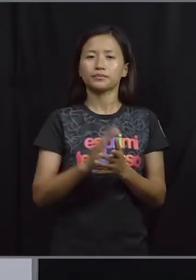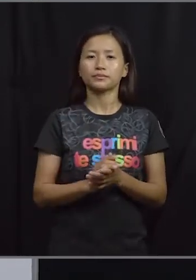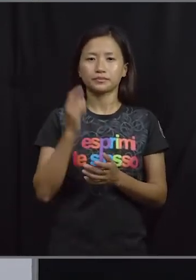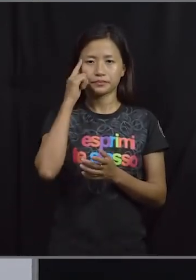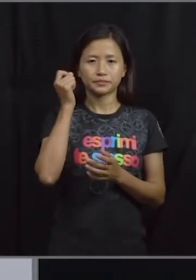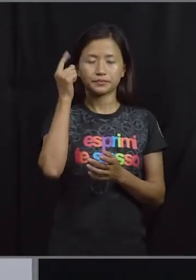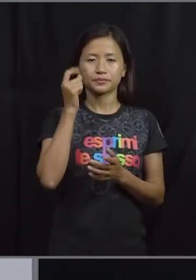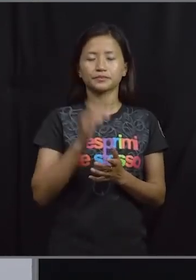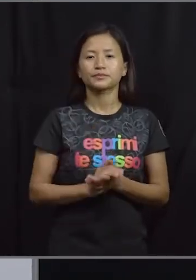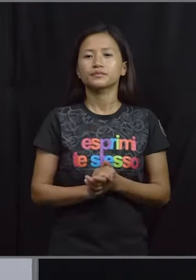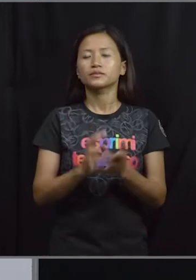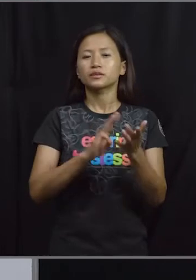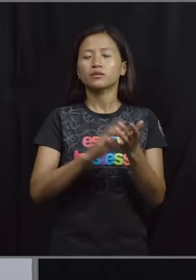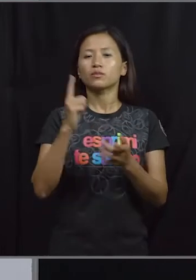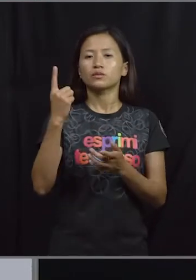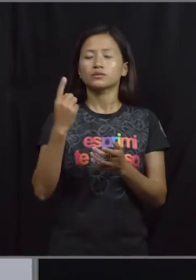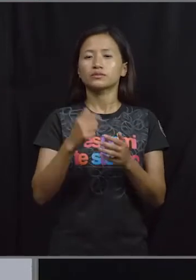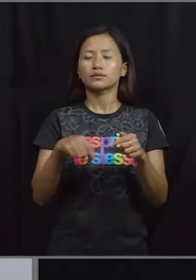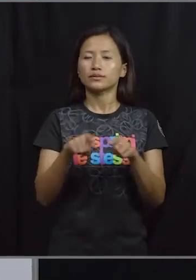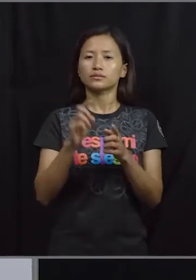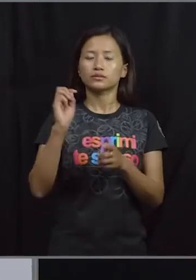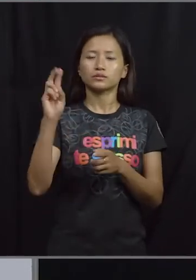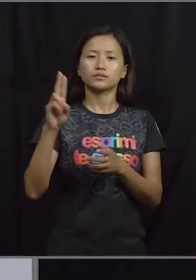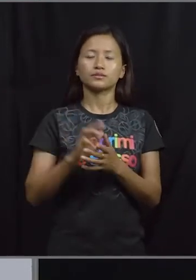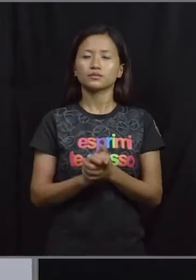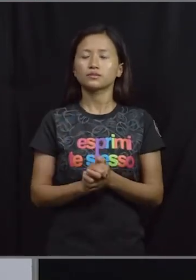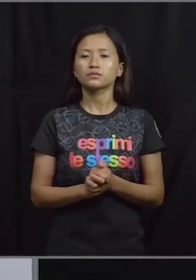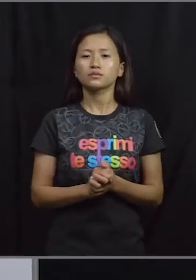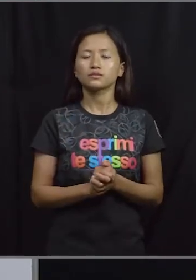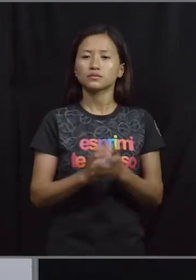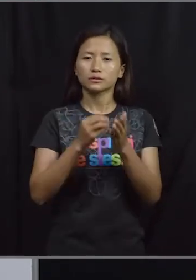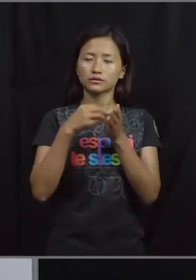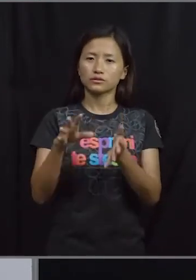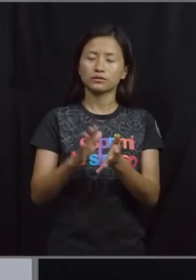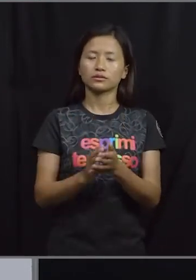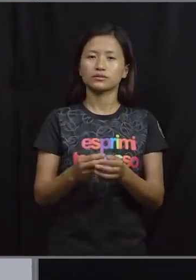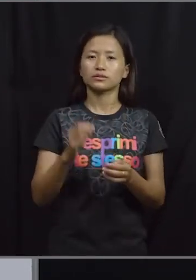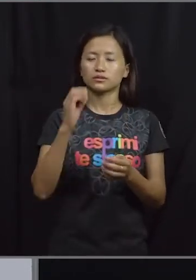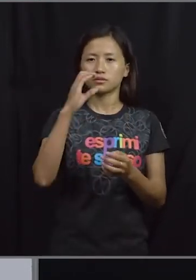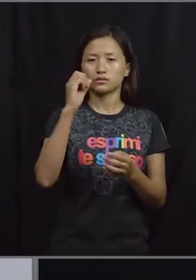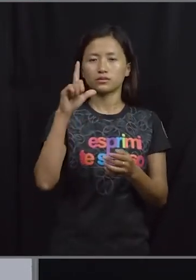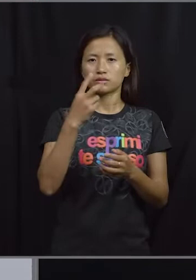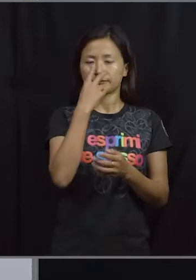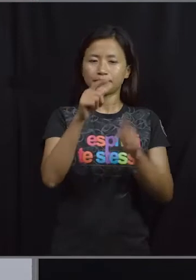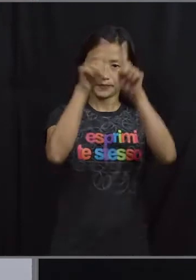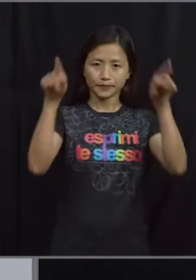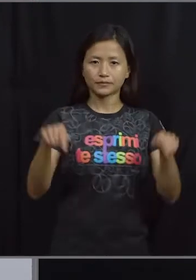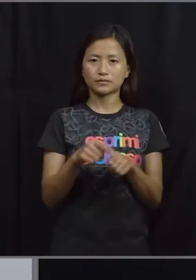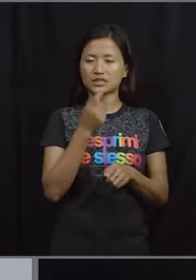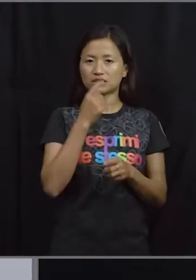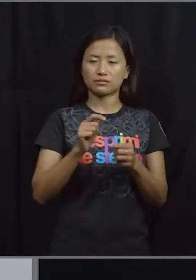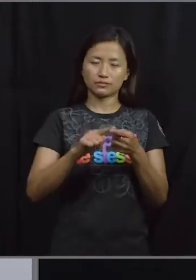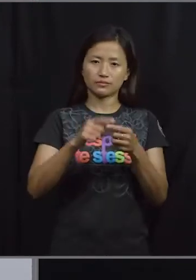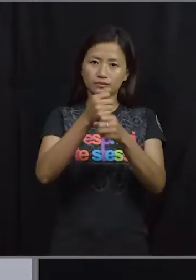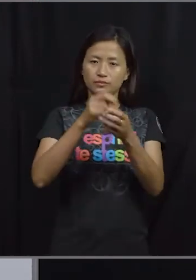understand. Then M12. Now for this element. So we delete this column and row. And here we have these 4